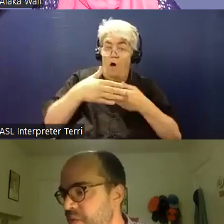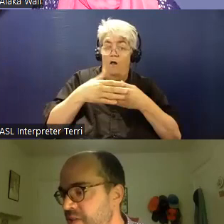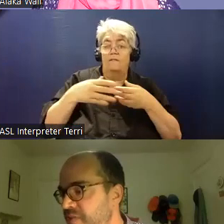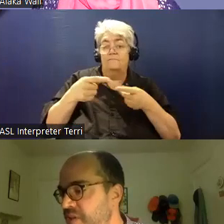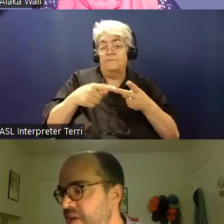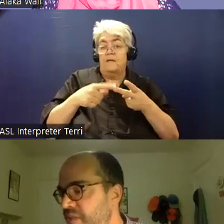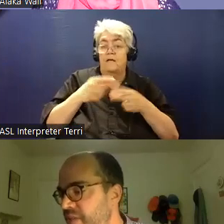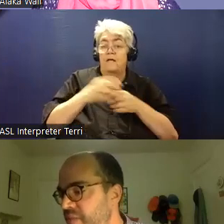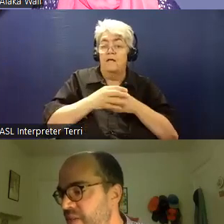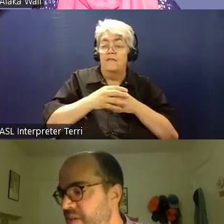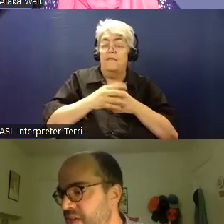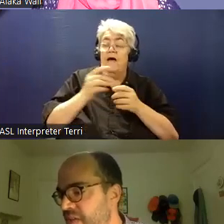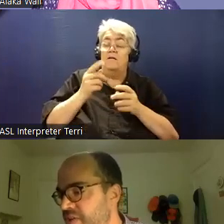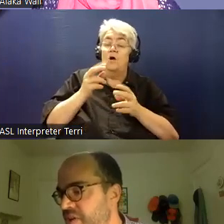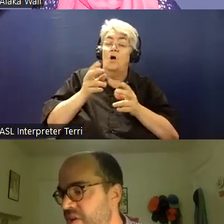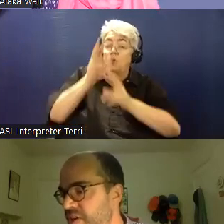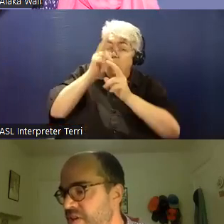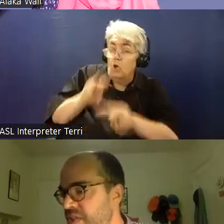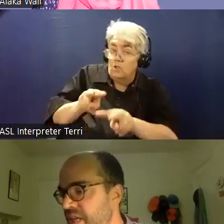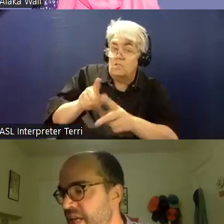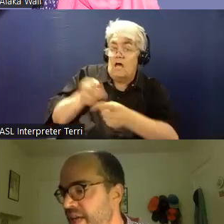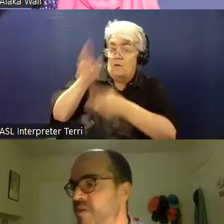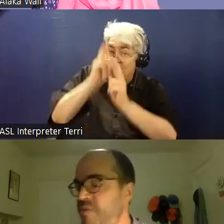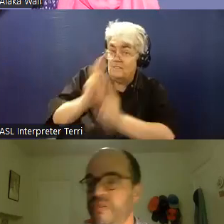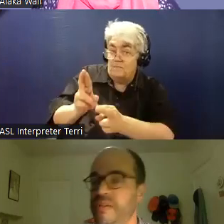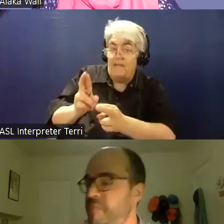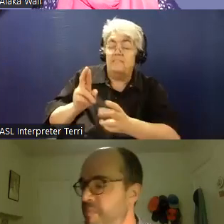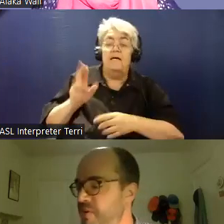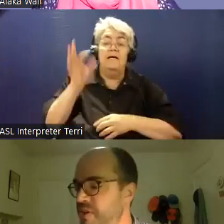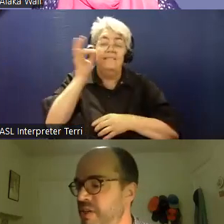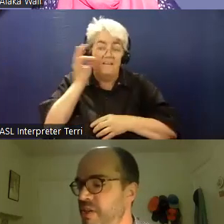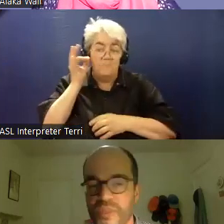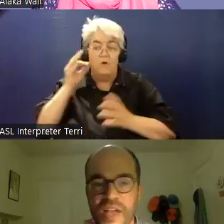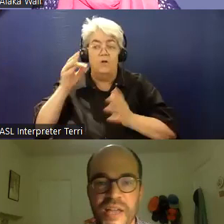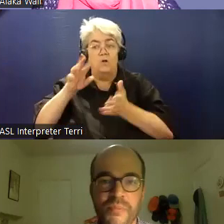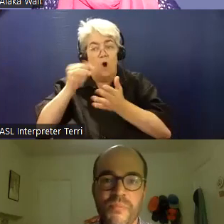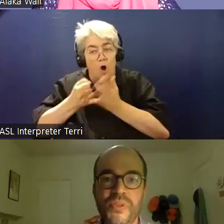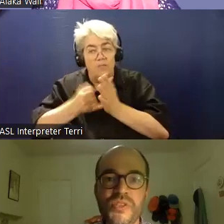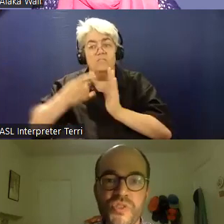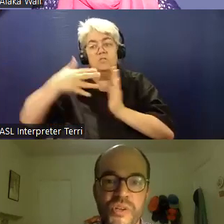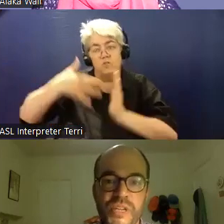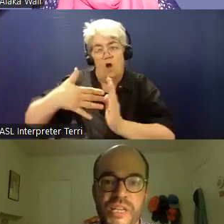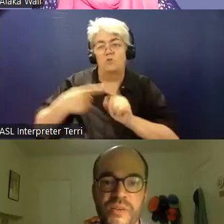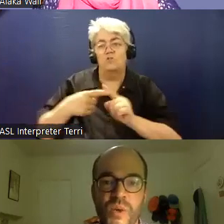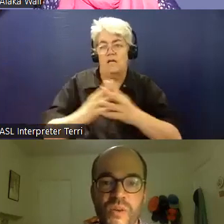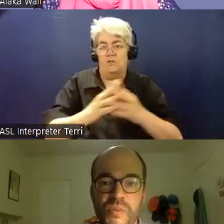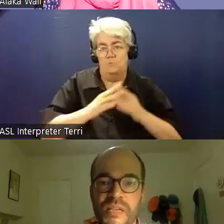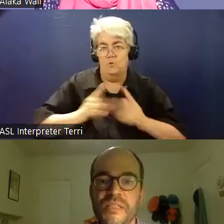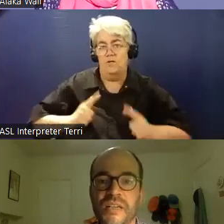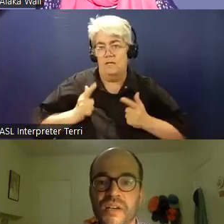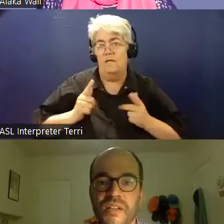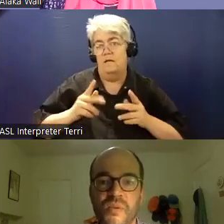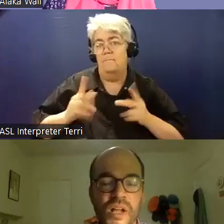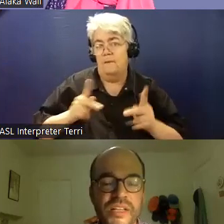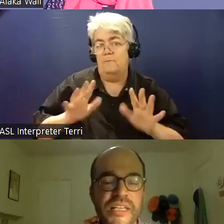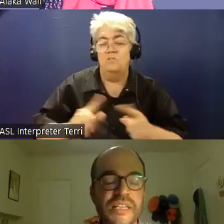the perspectives of Native American scholars, artists, and community members. With that, please join me in welcoming